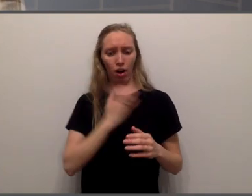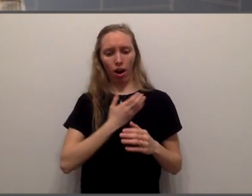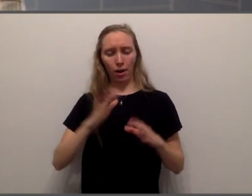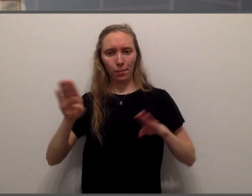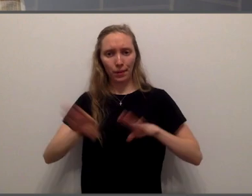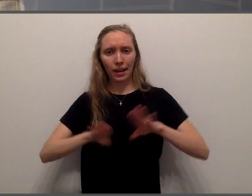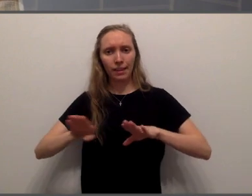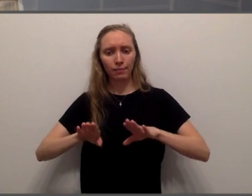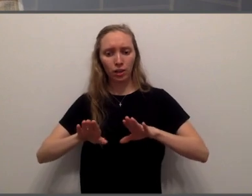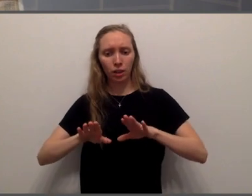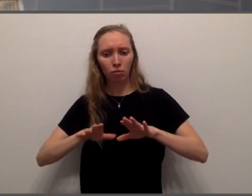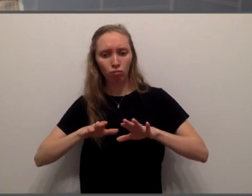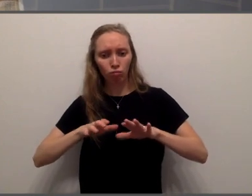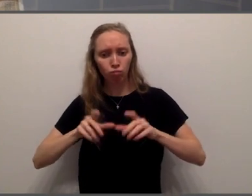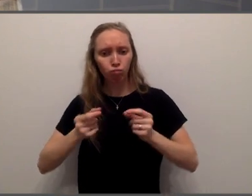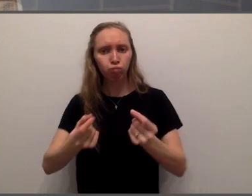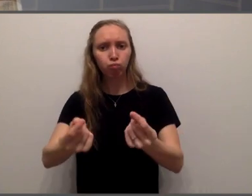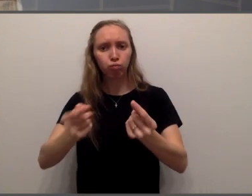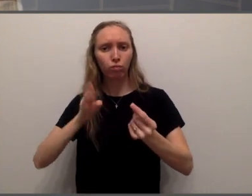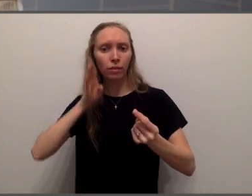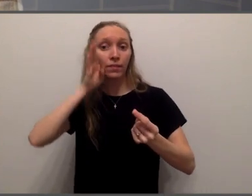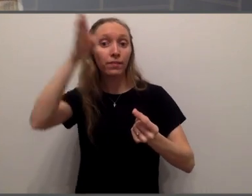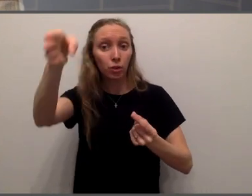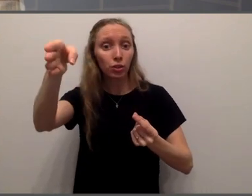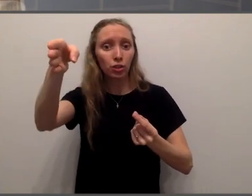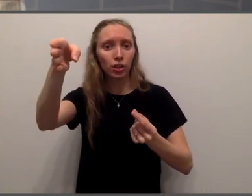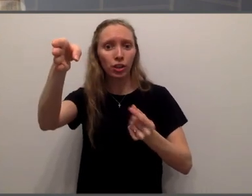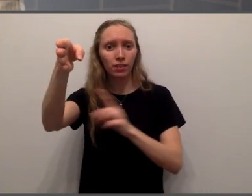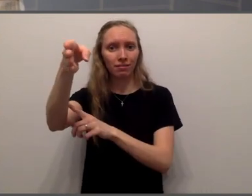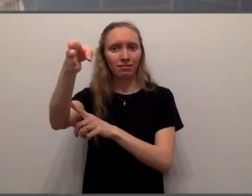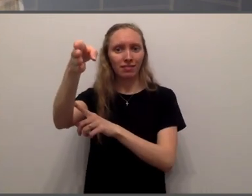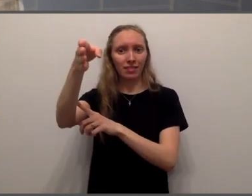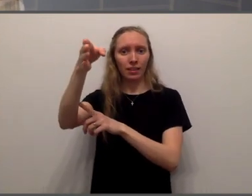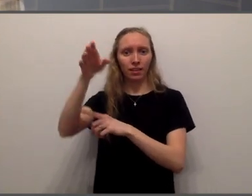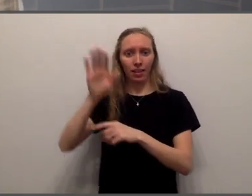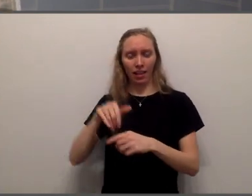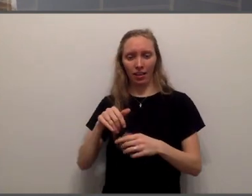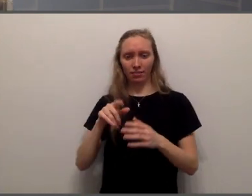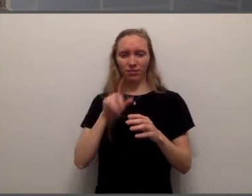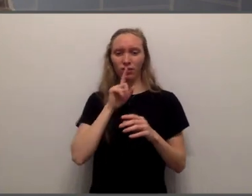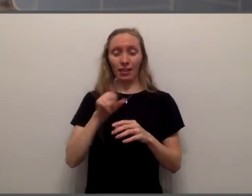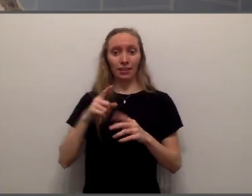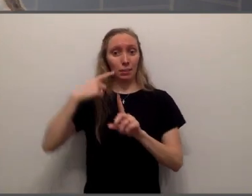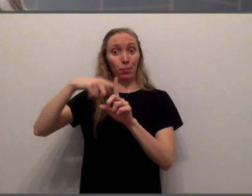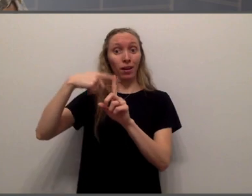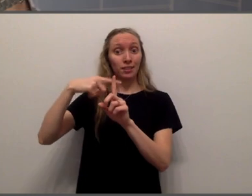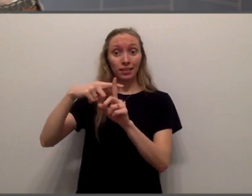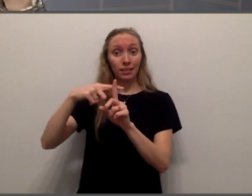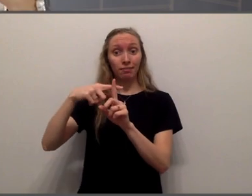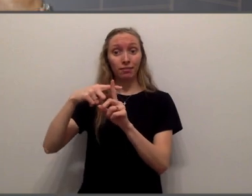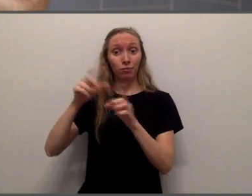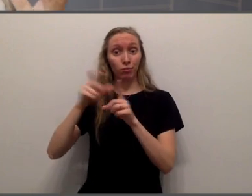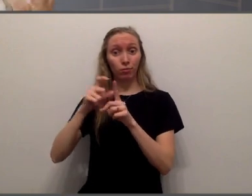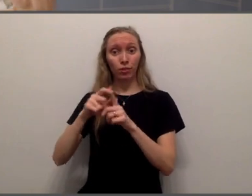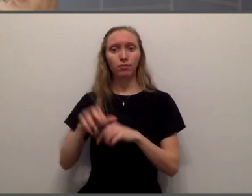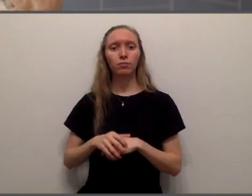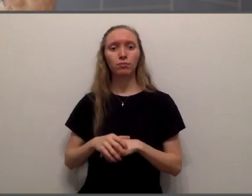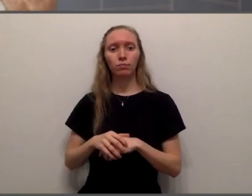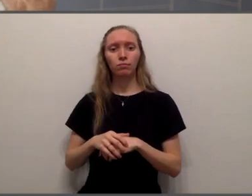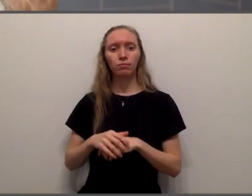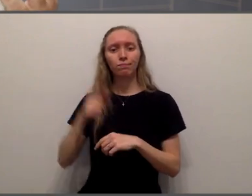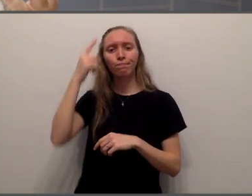kingdom. It's a very positive word. It literally just means to rethink. Repent is